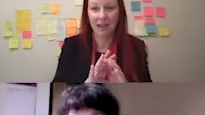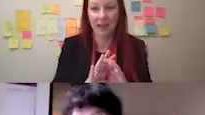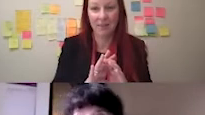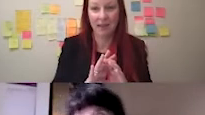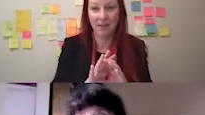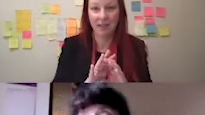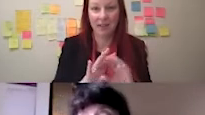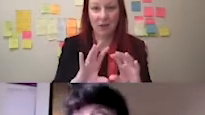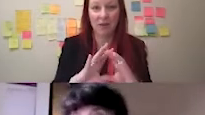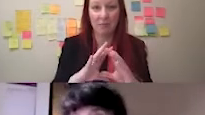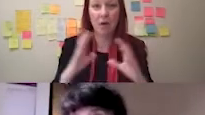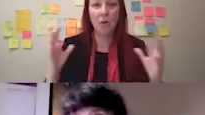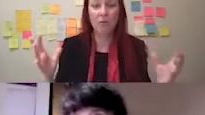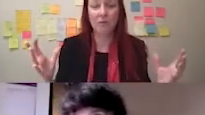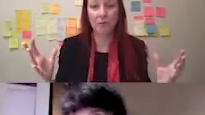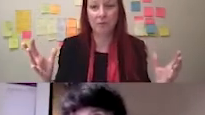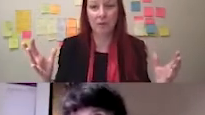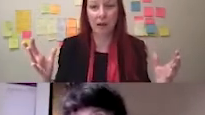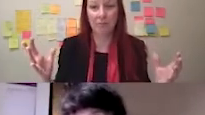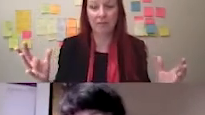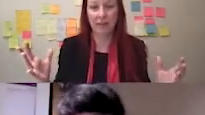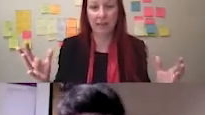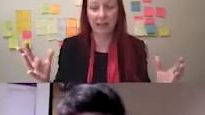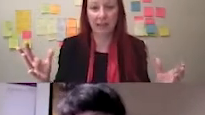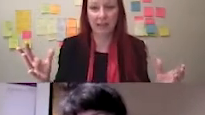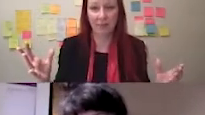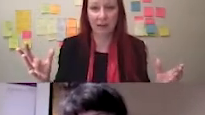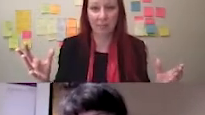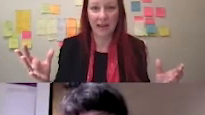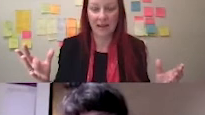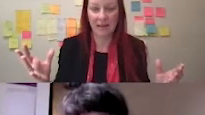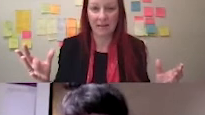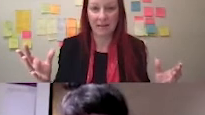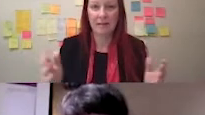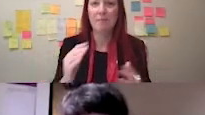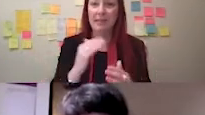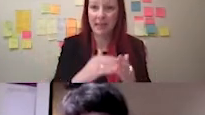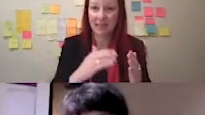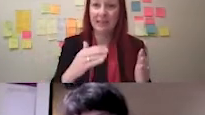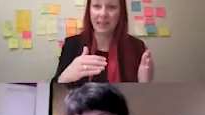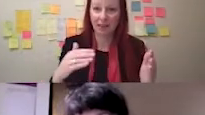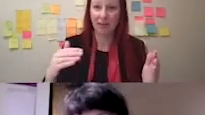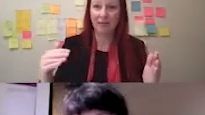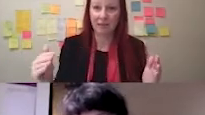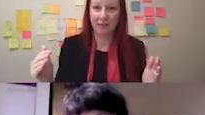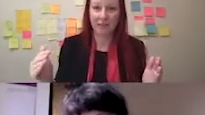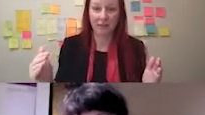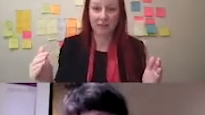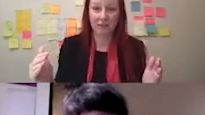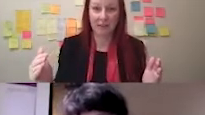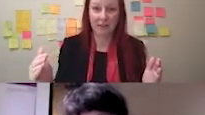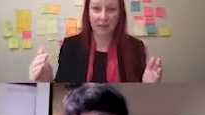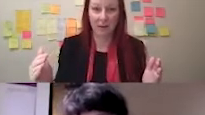and self-care being addressed across the multiple diverse areas of well-being. I start to tick a lot of